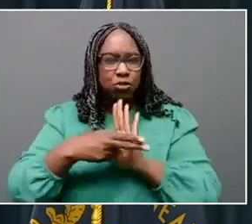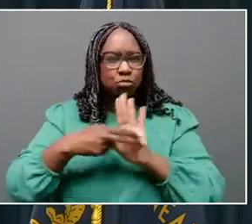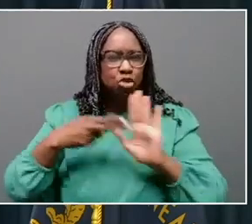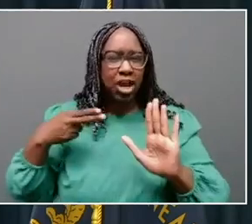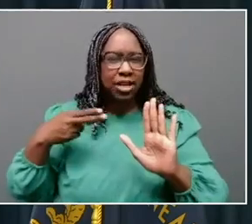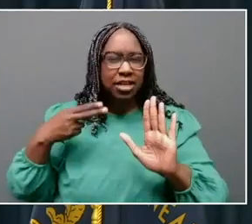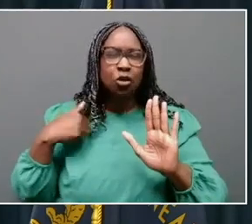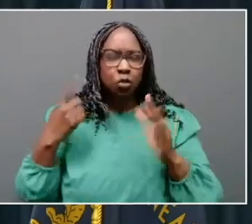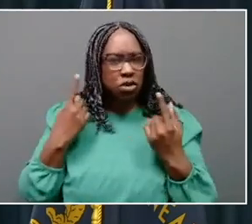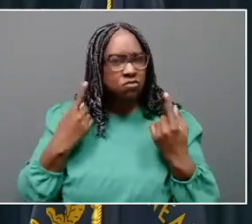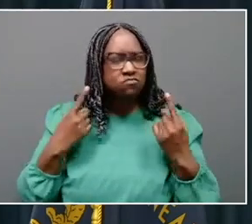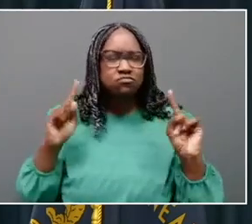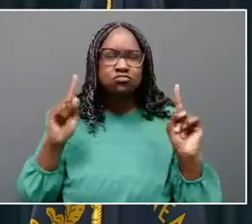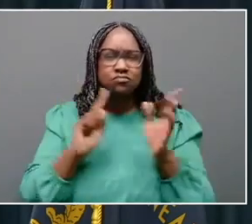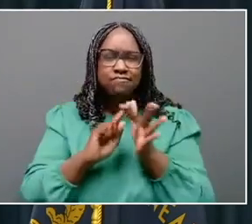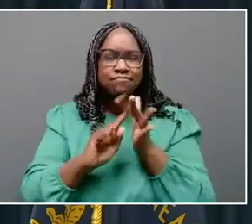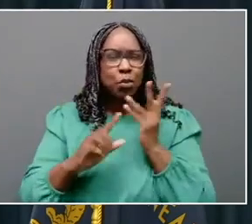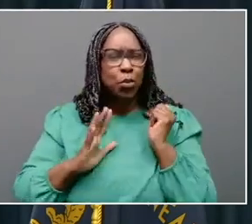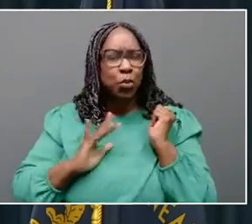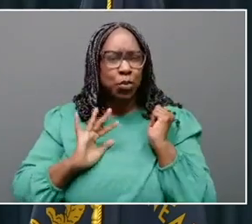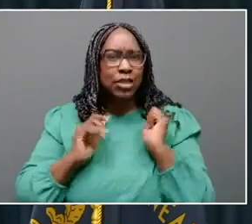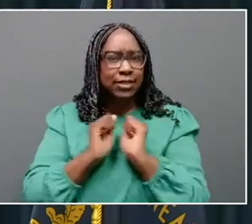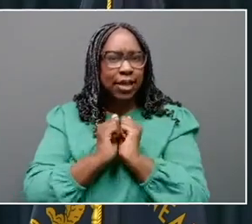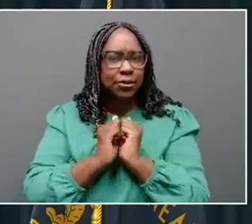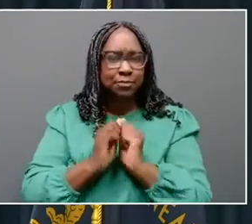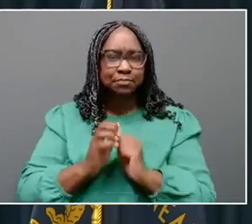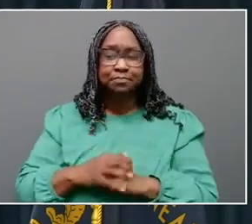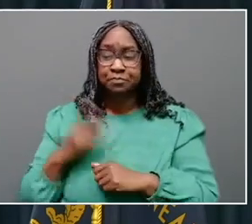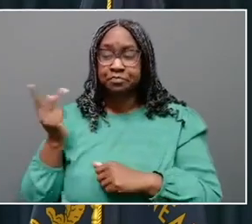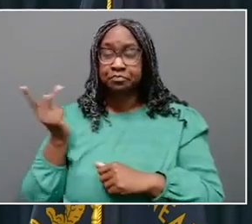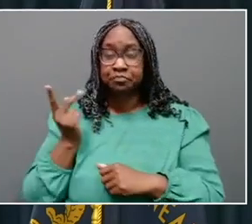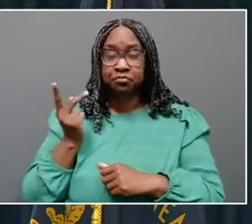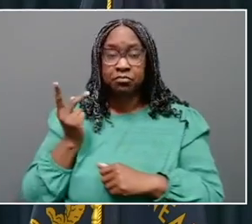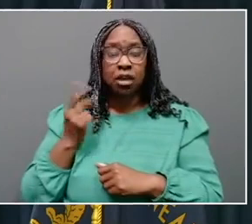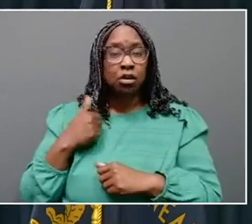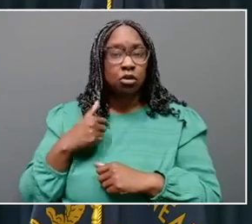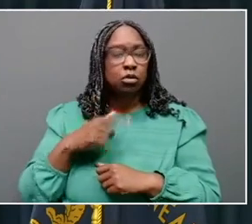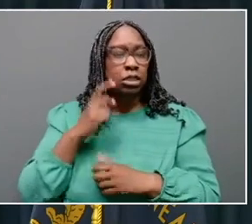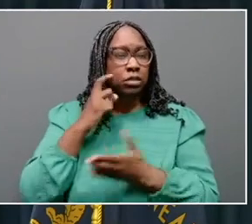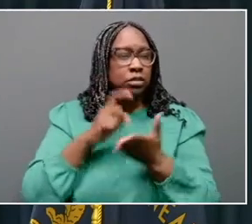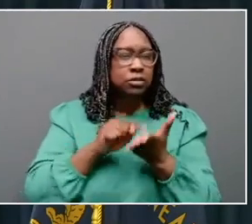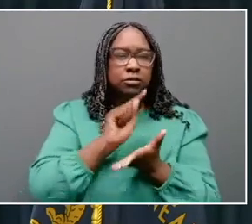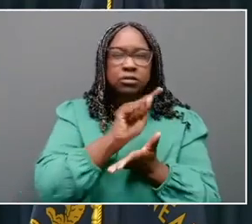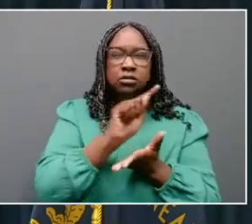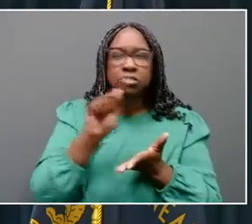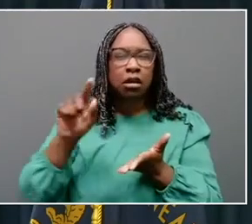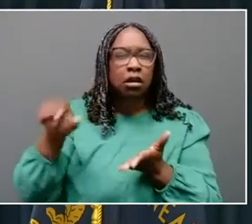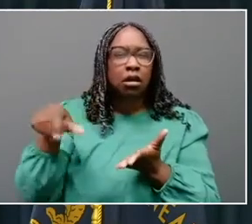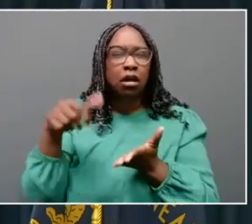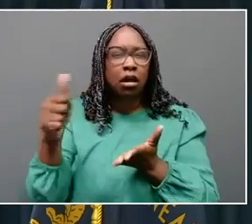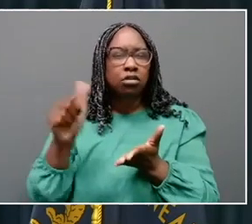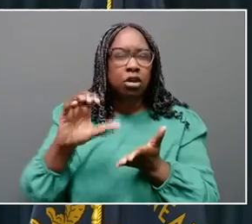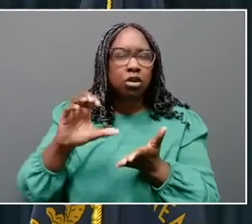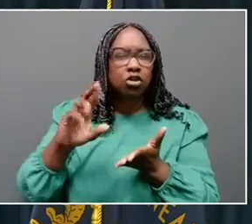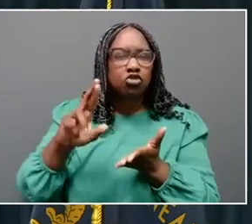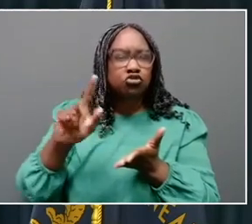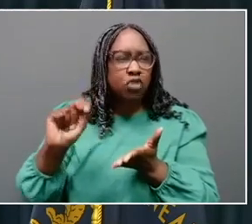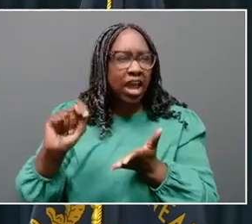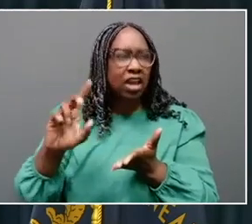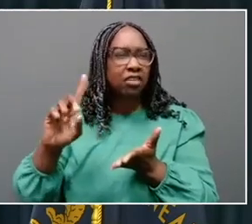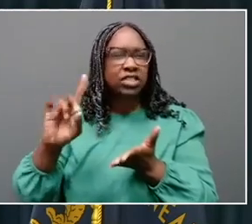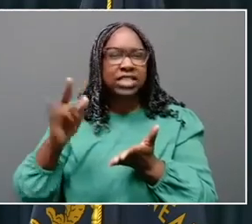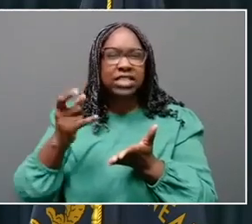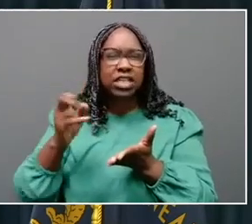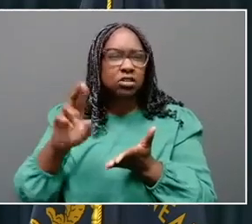as Cordell and I went on, we found so many other craft distilleries, so many craft distillers who were suffering to